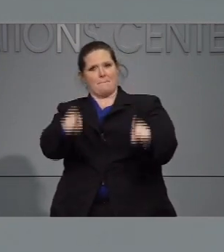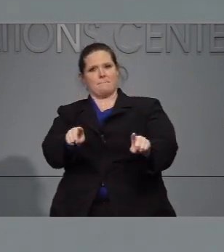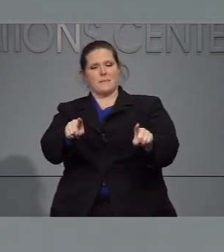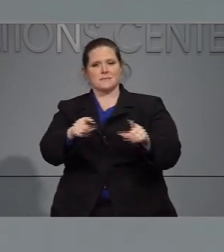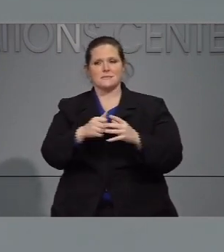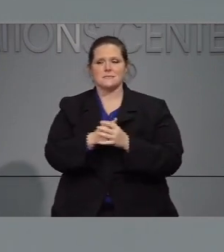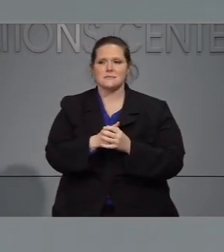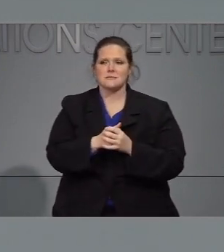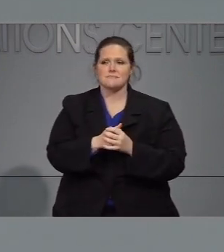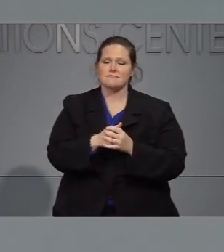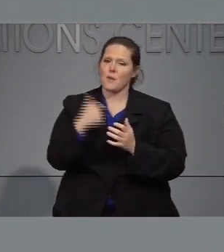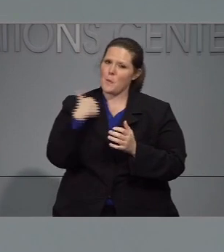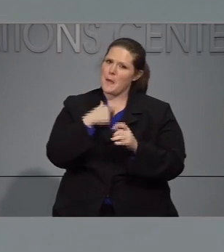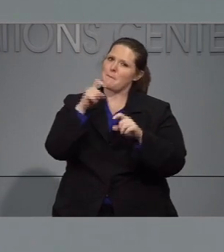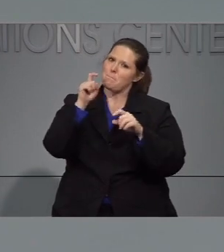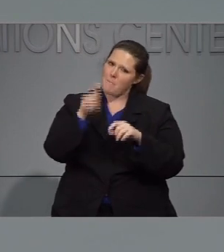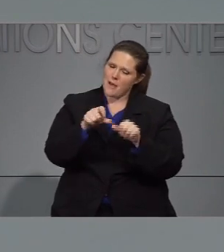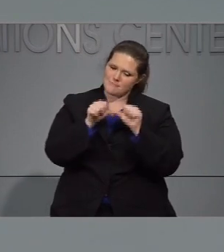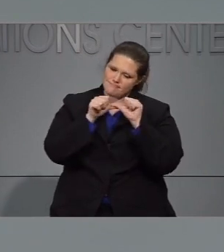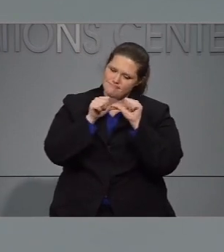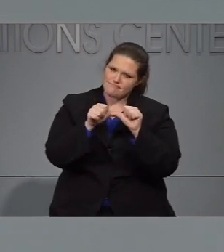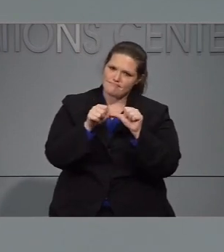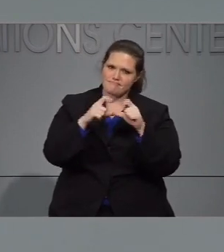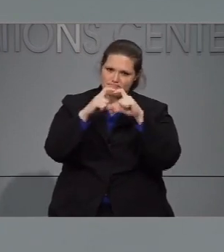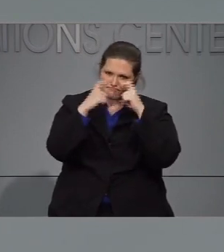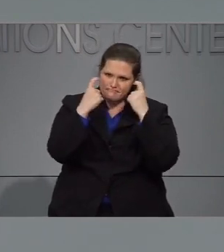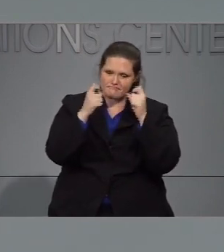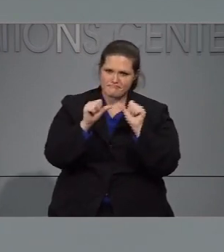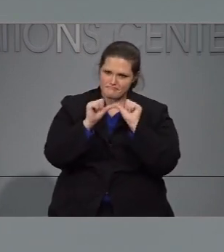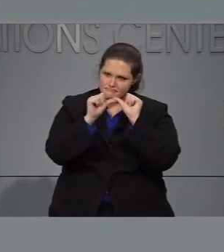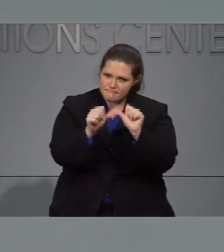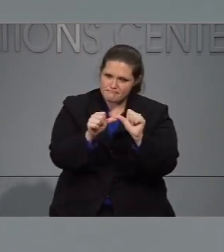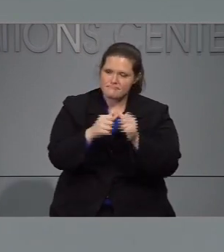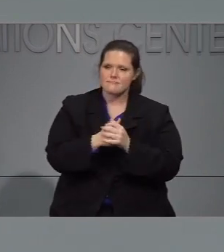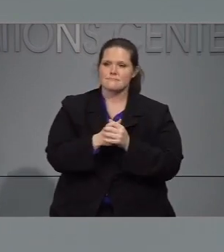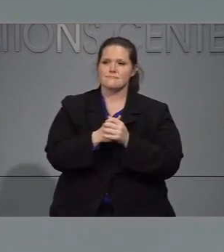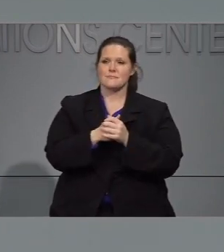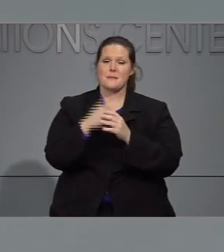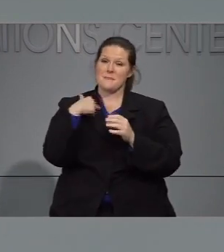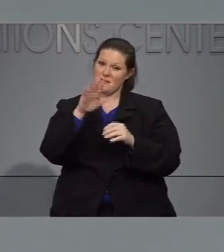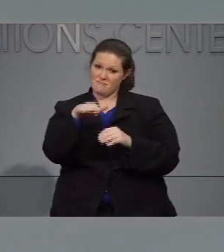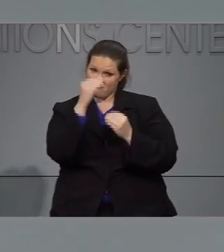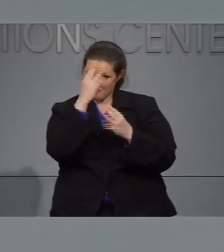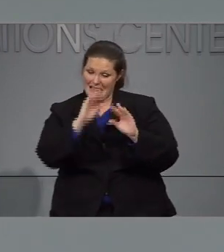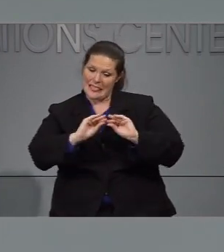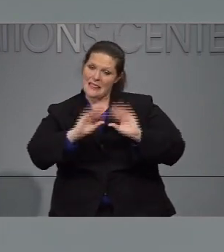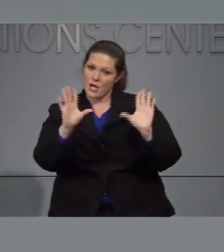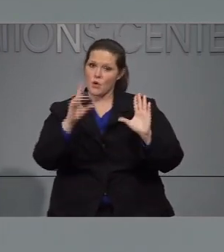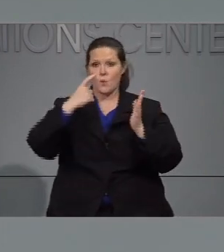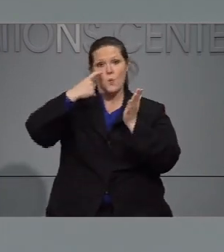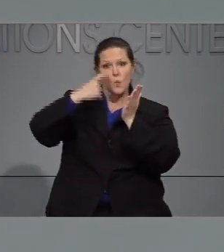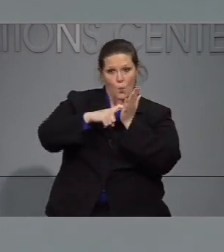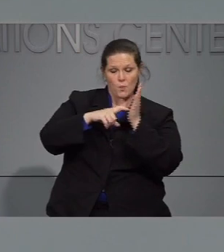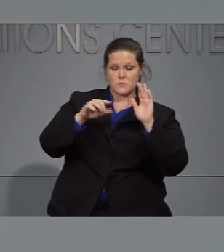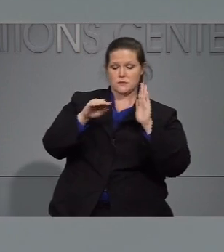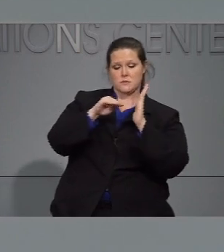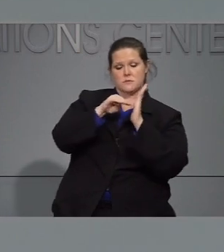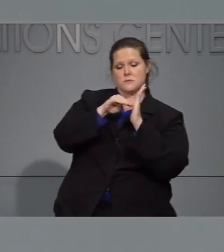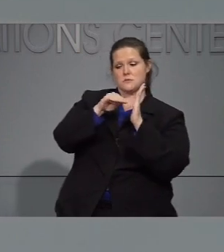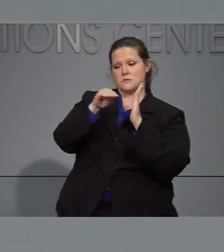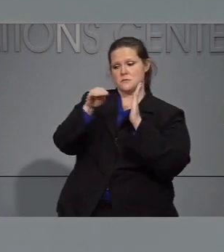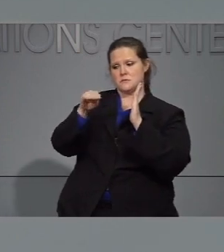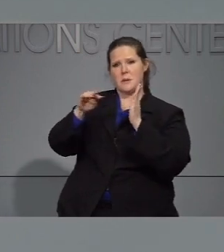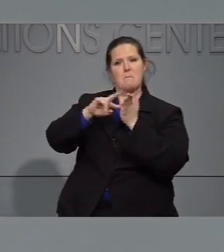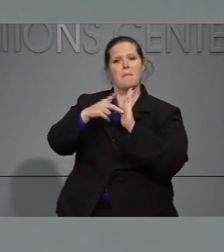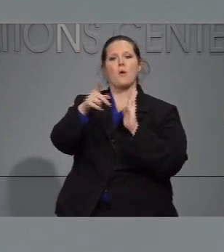final point. Seeing glimmers of potential progress does not mean we can let up. It means it's